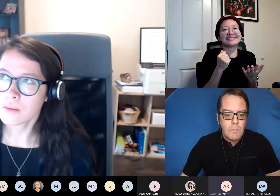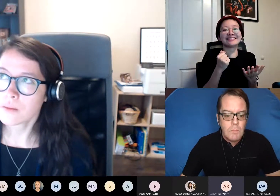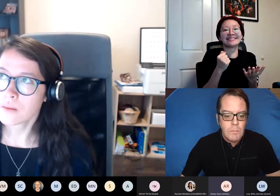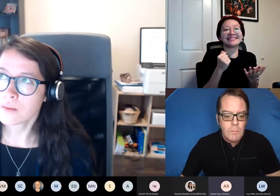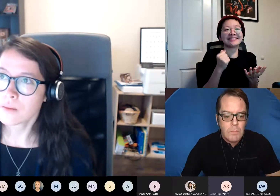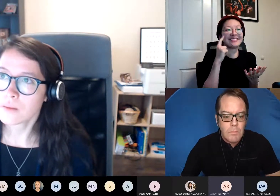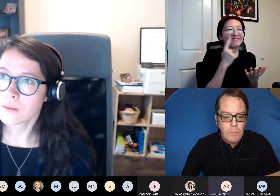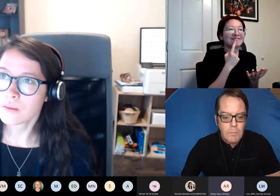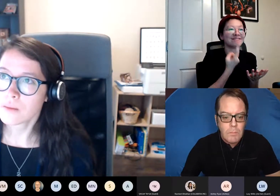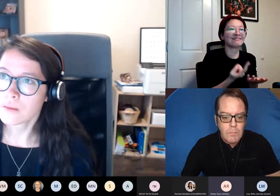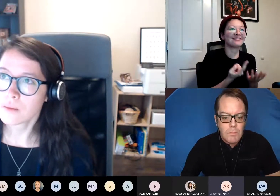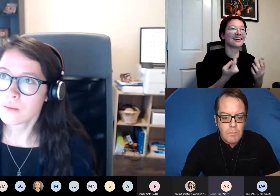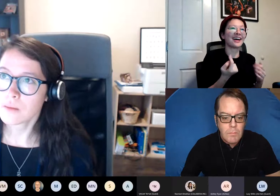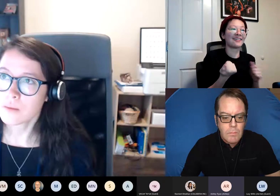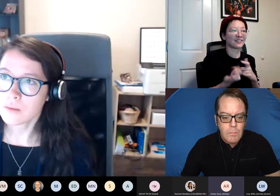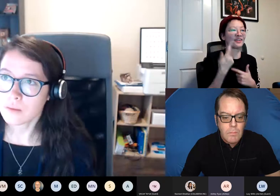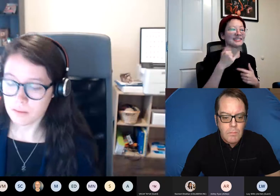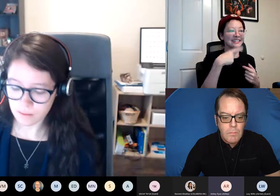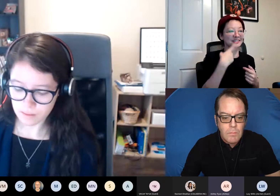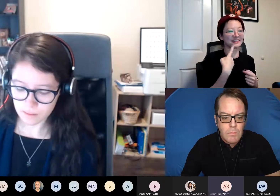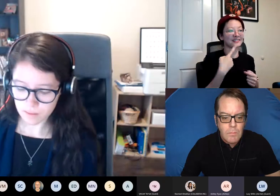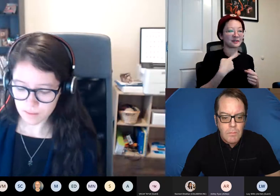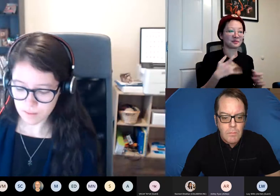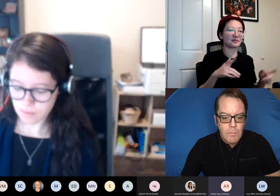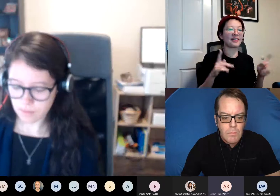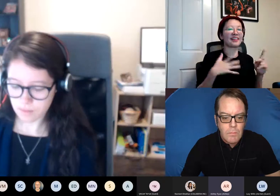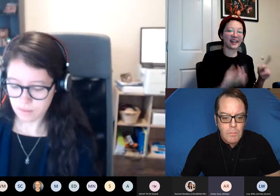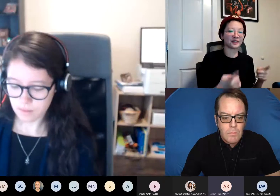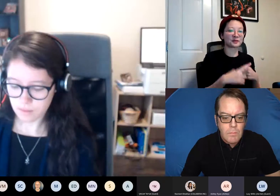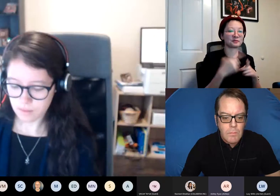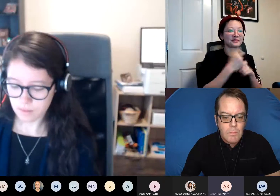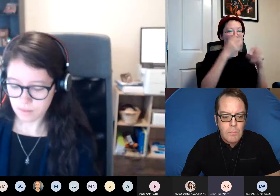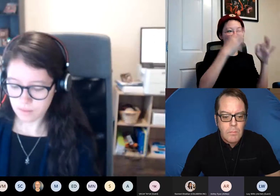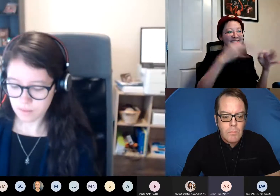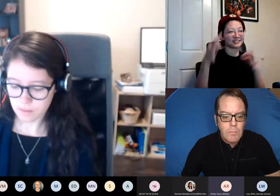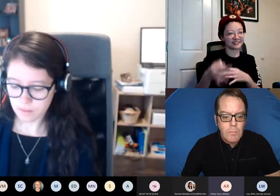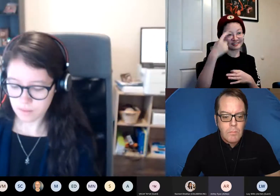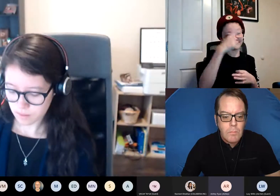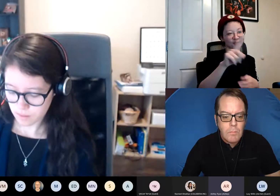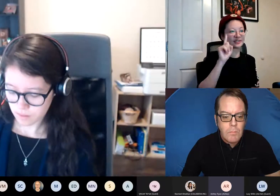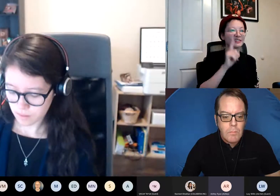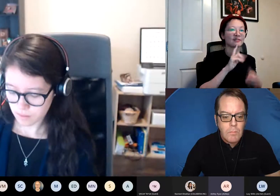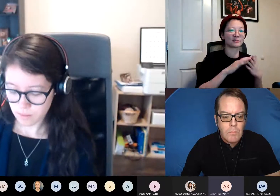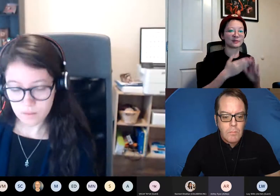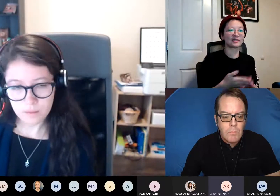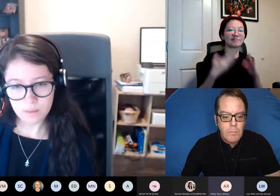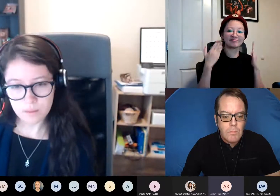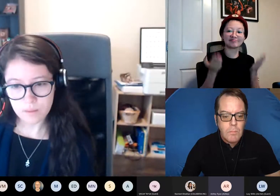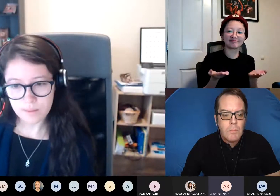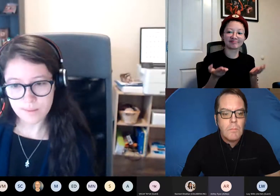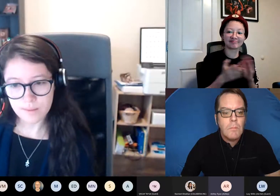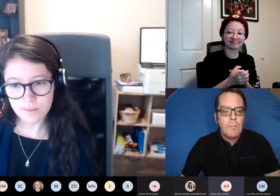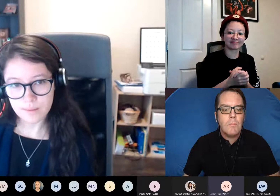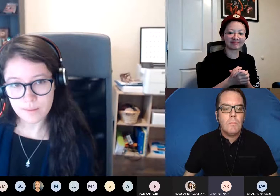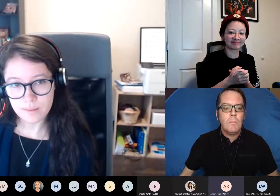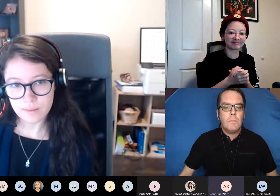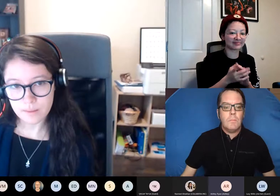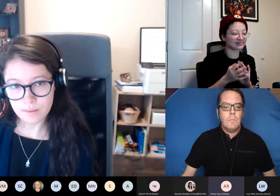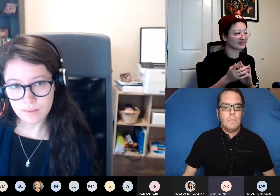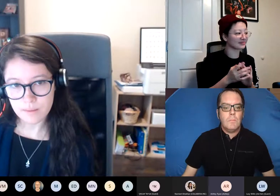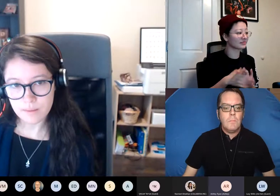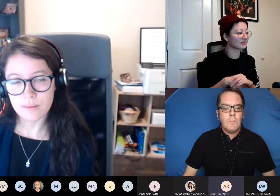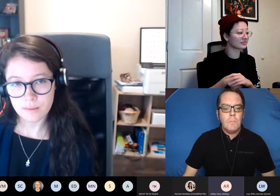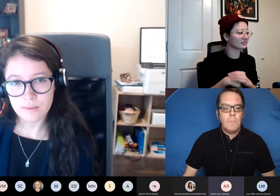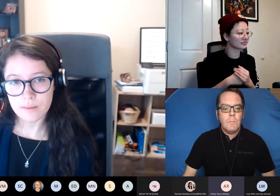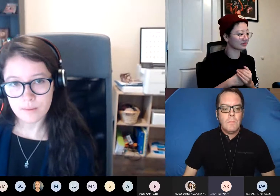very detrimental time to the deaf community because there was no advocacy for the deaf community in using sign language and being able